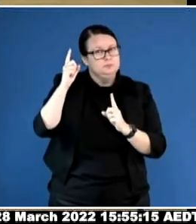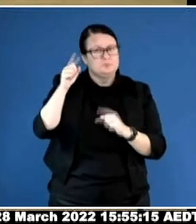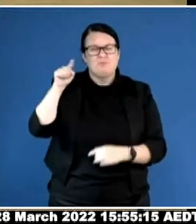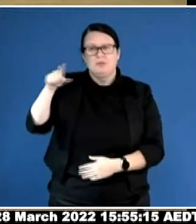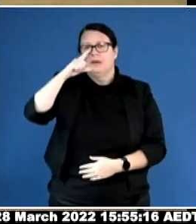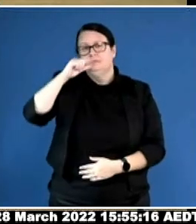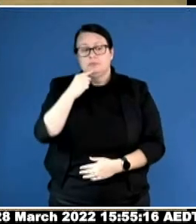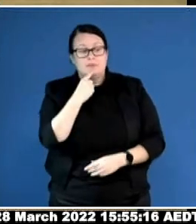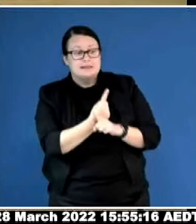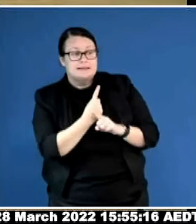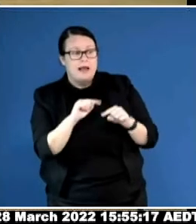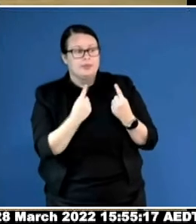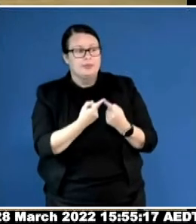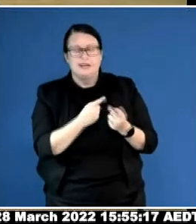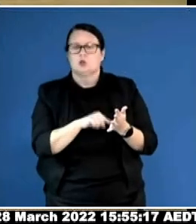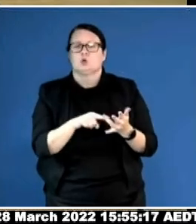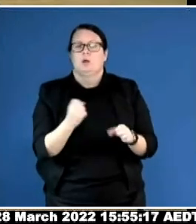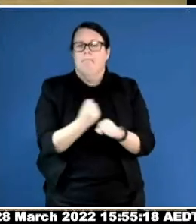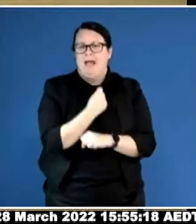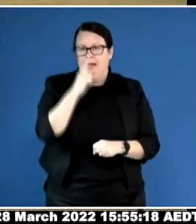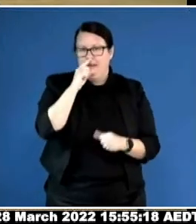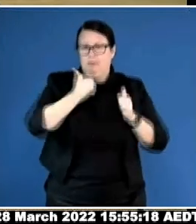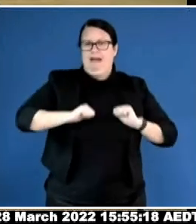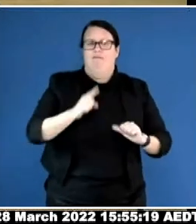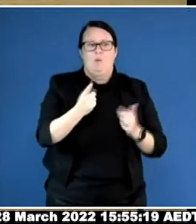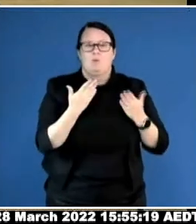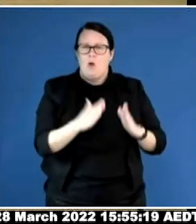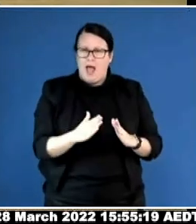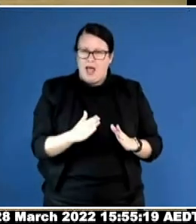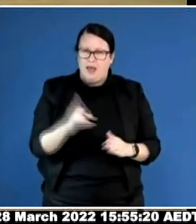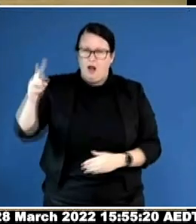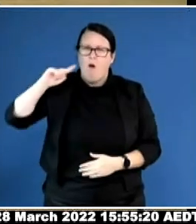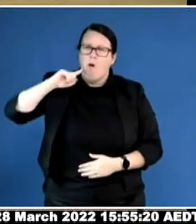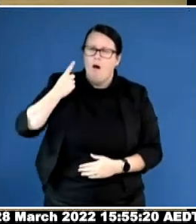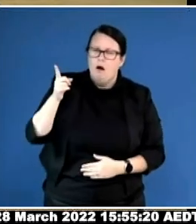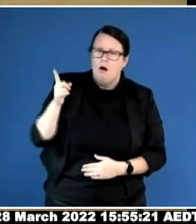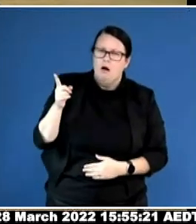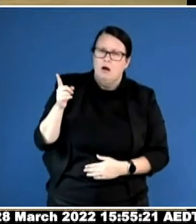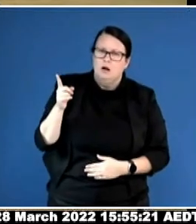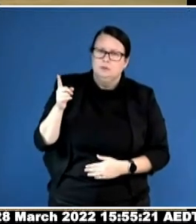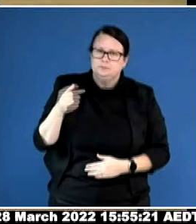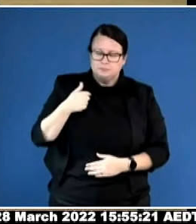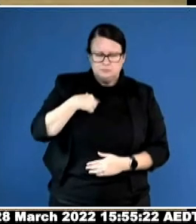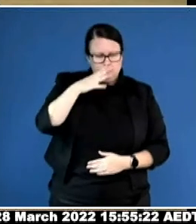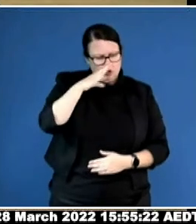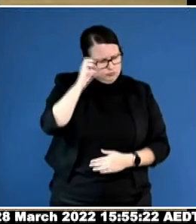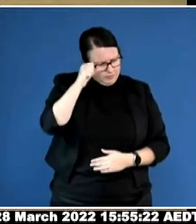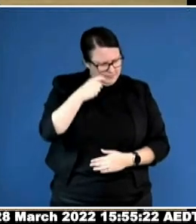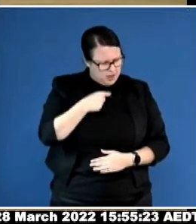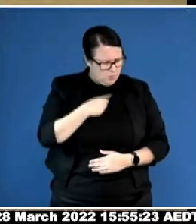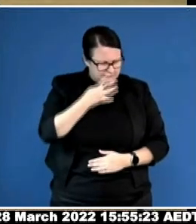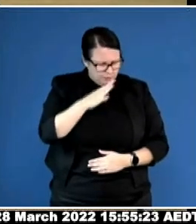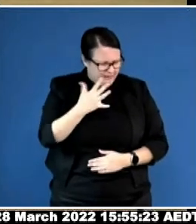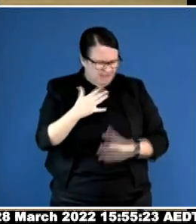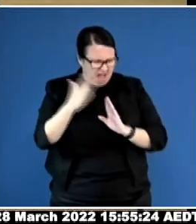They can say and do things to trigger behaviours in clients and get away with it. When I was in my late 40s, I moved back to my home